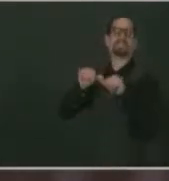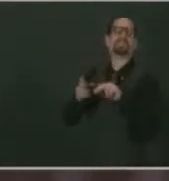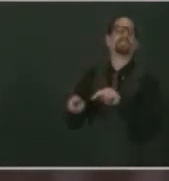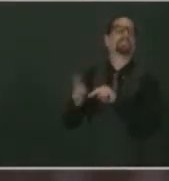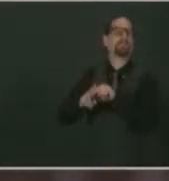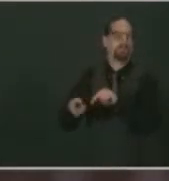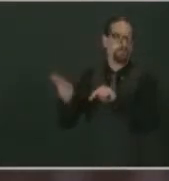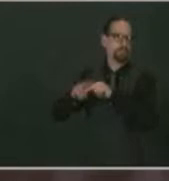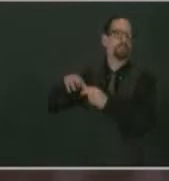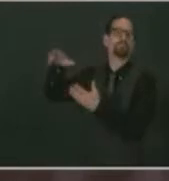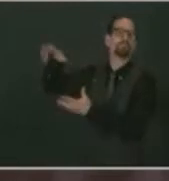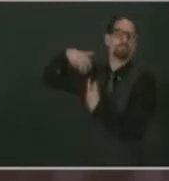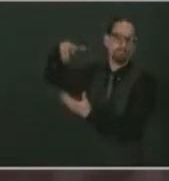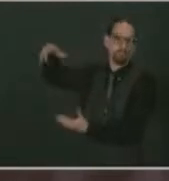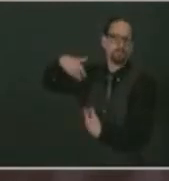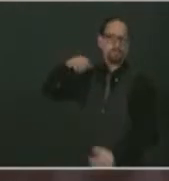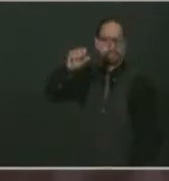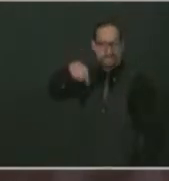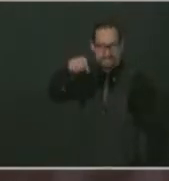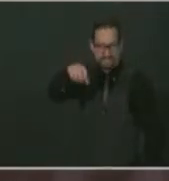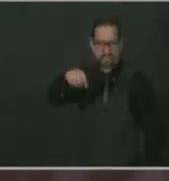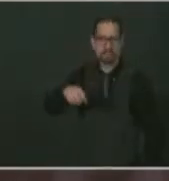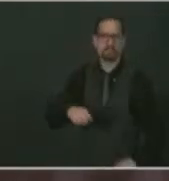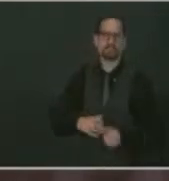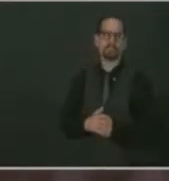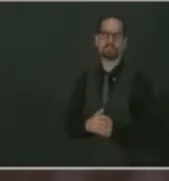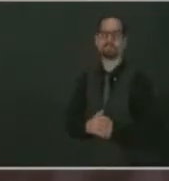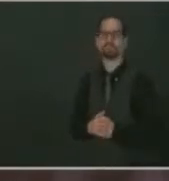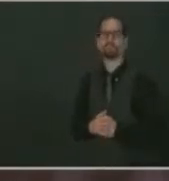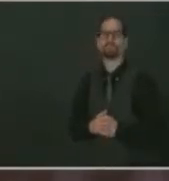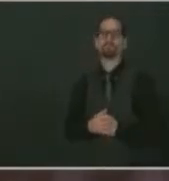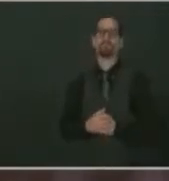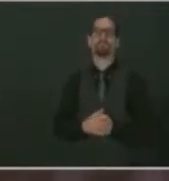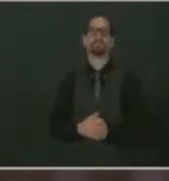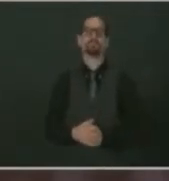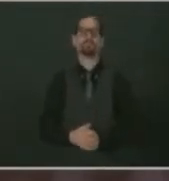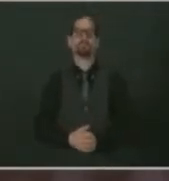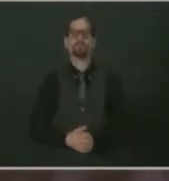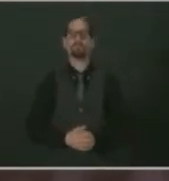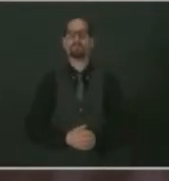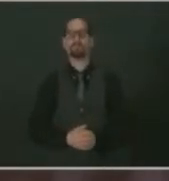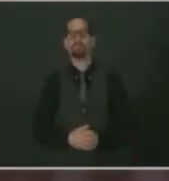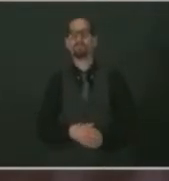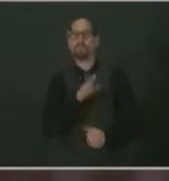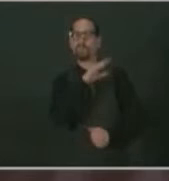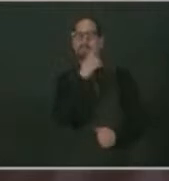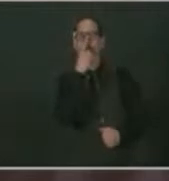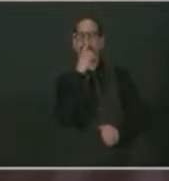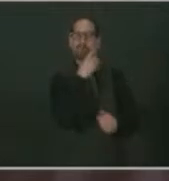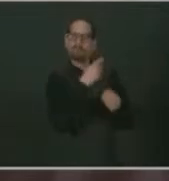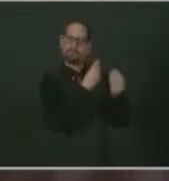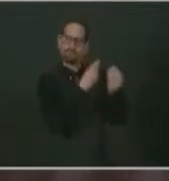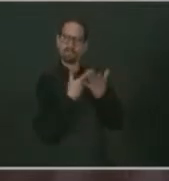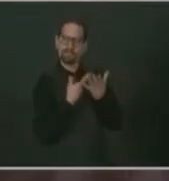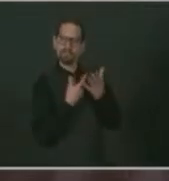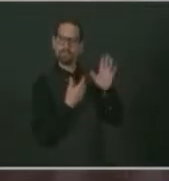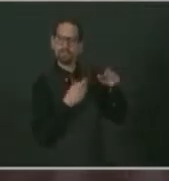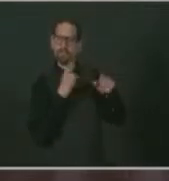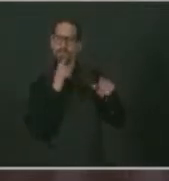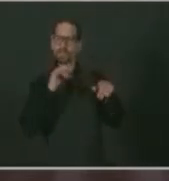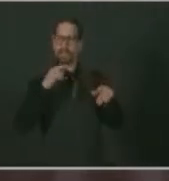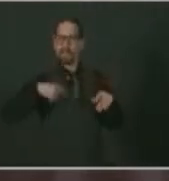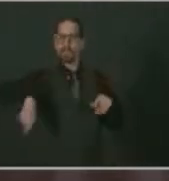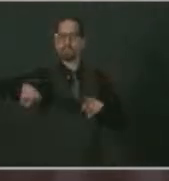for what we've been forecasting and expanding eligibility. Could you provide an update on homebound Rhode Islanders? How is that vaccination process